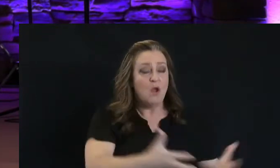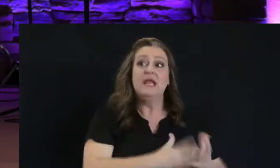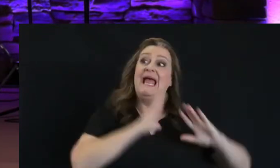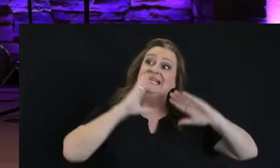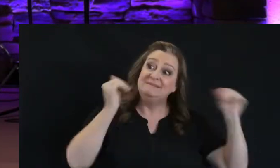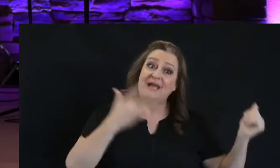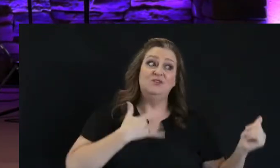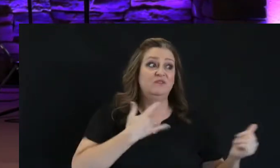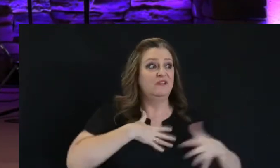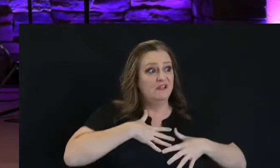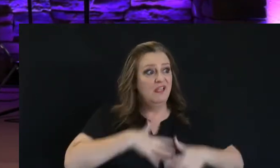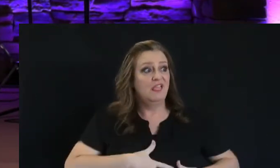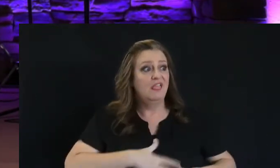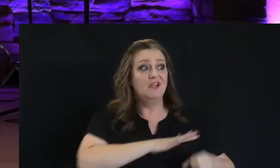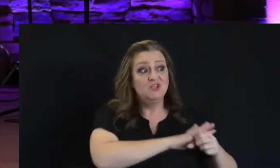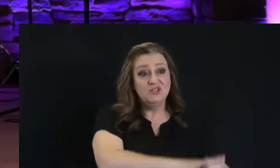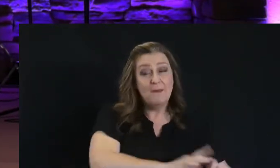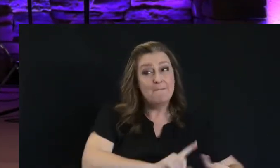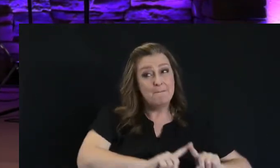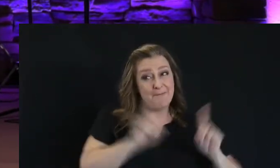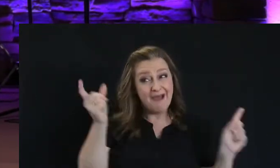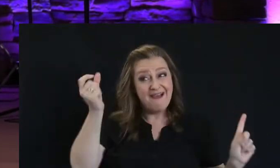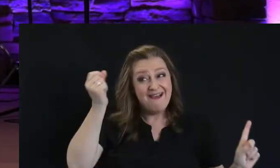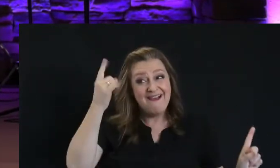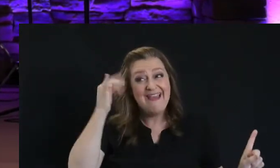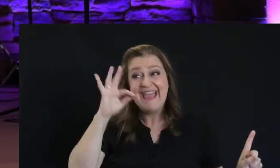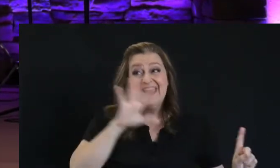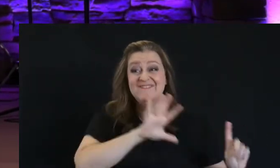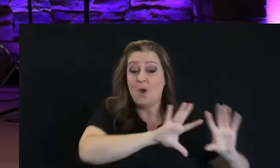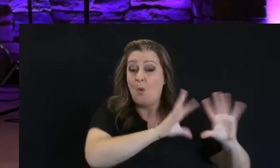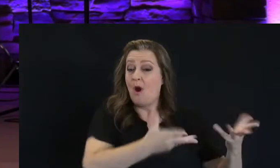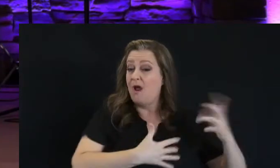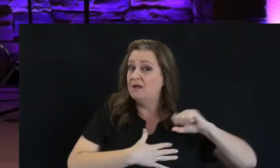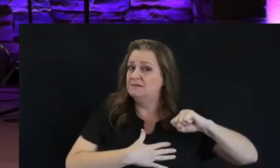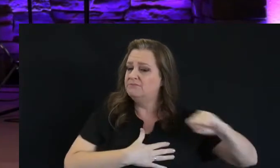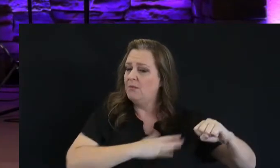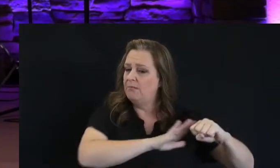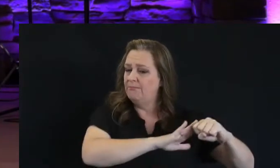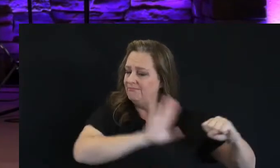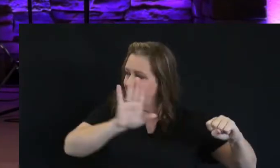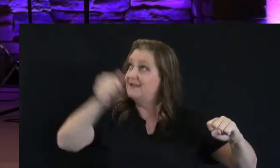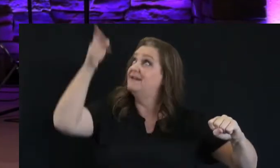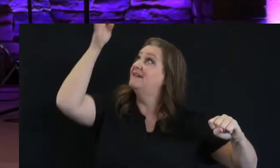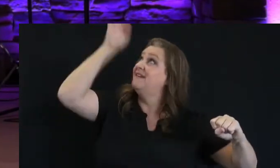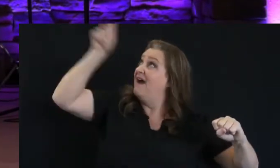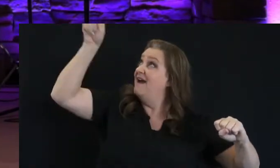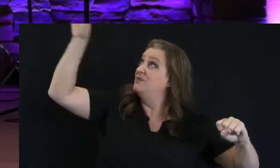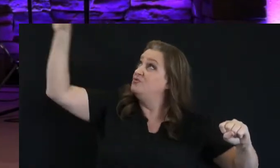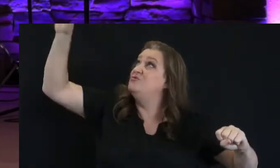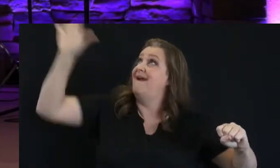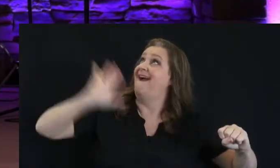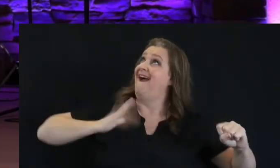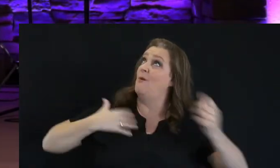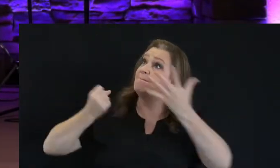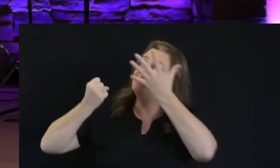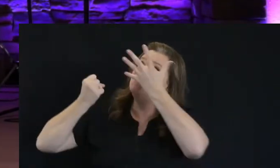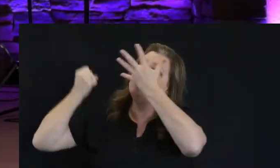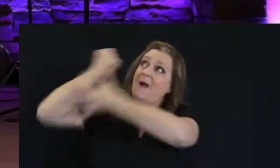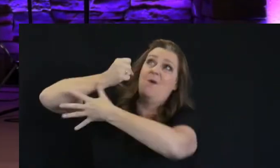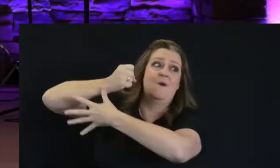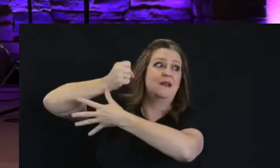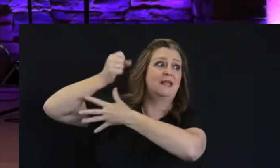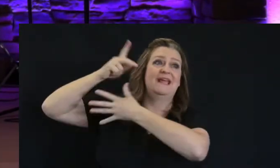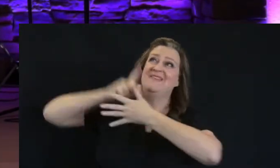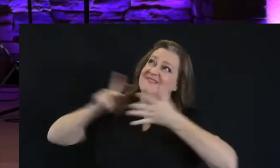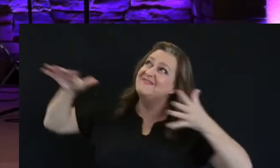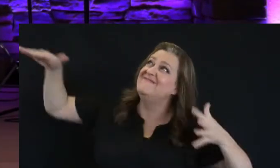depressed and distressed. But if we make what God is doing our priority, the kingdom that